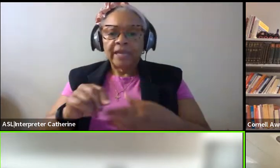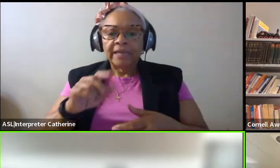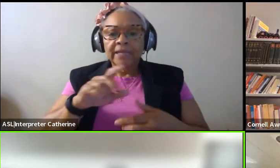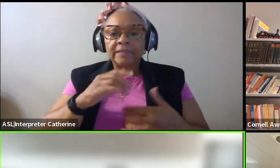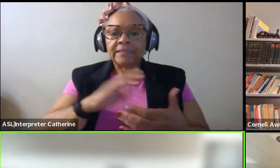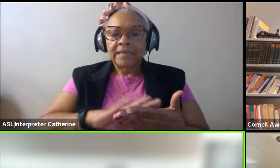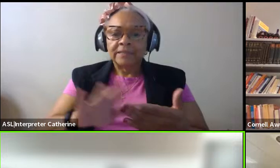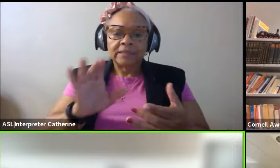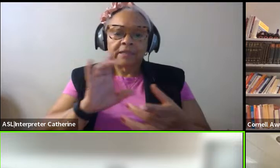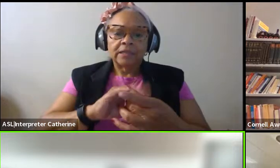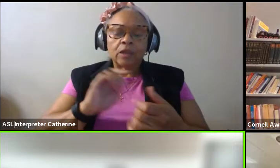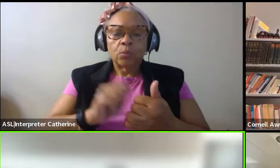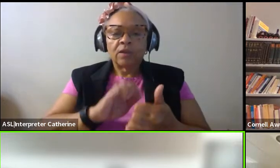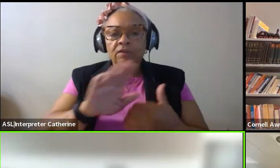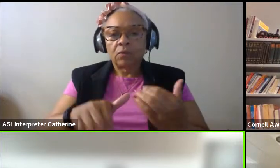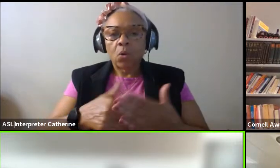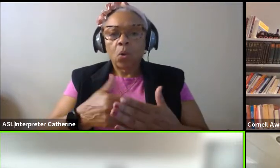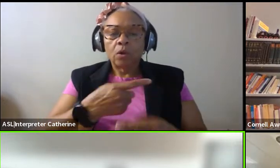Mahmoud. Yeah.